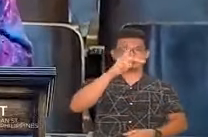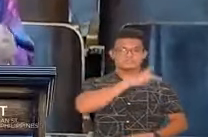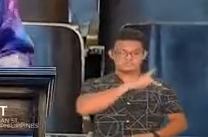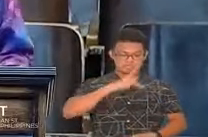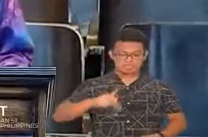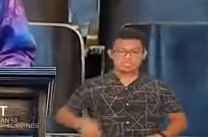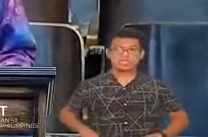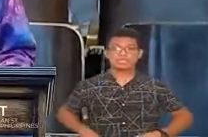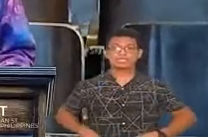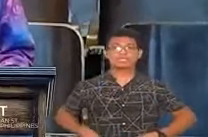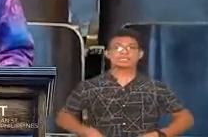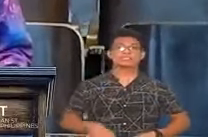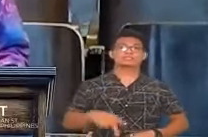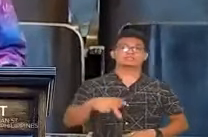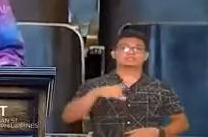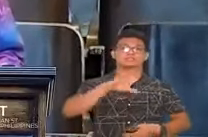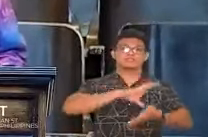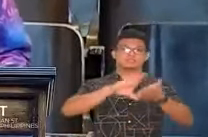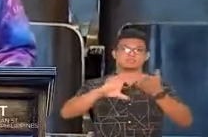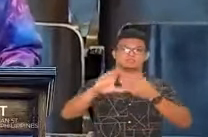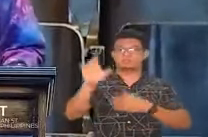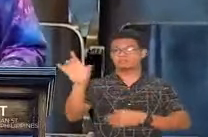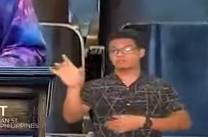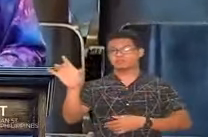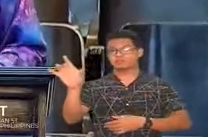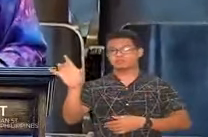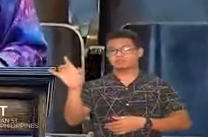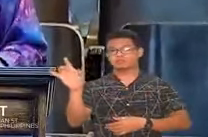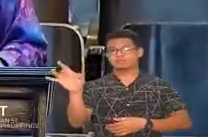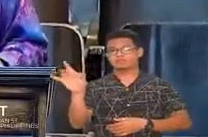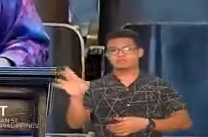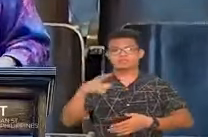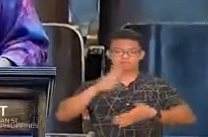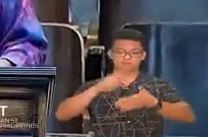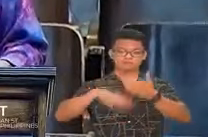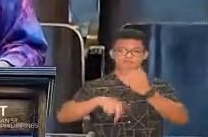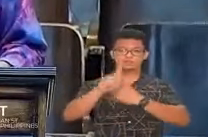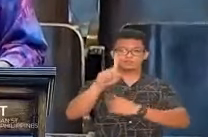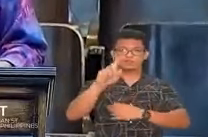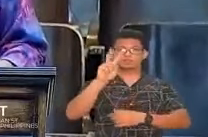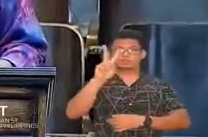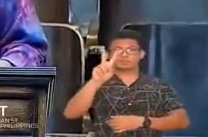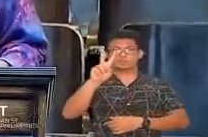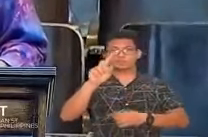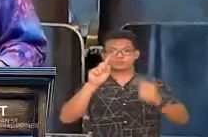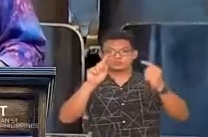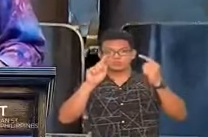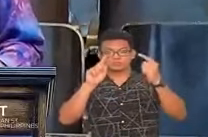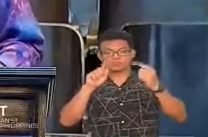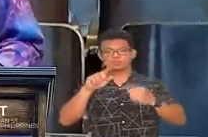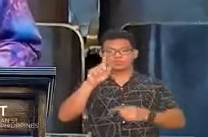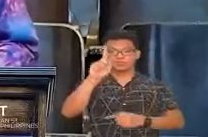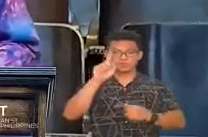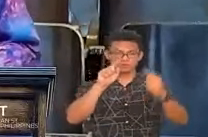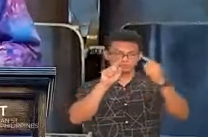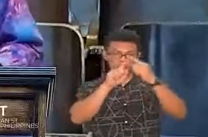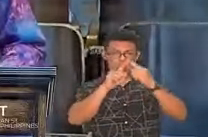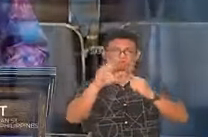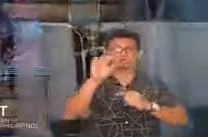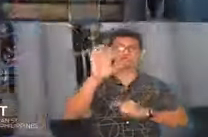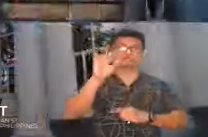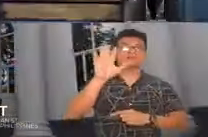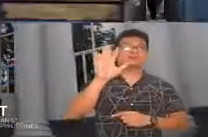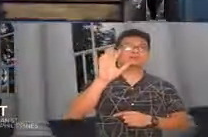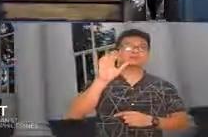okay? Chapter 18, verses 1 to 15. The Bible says,